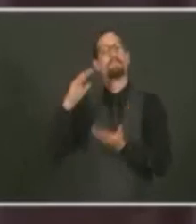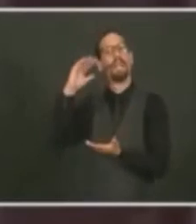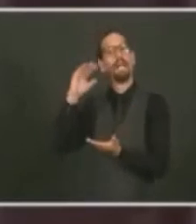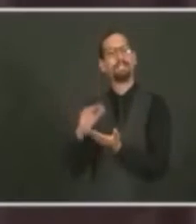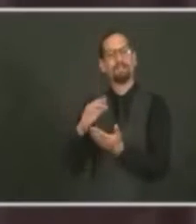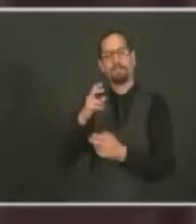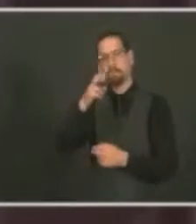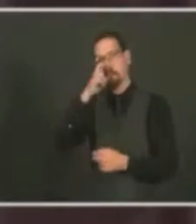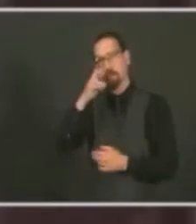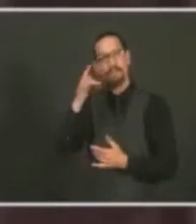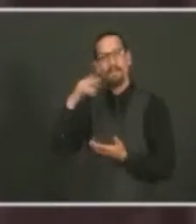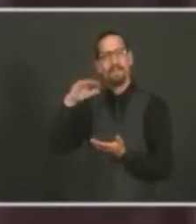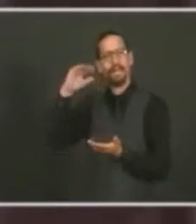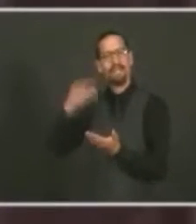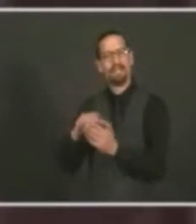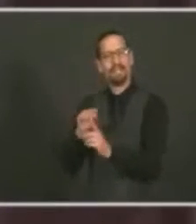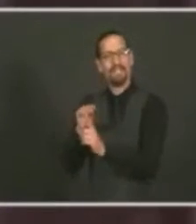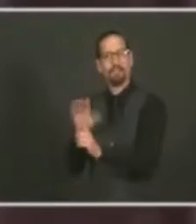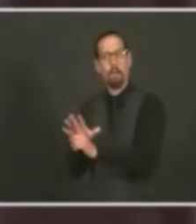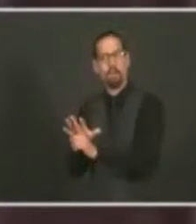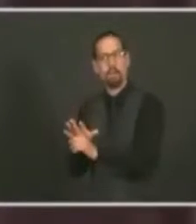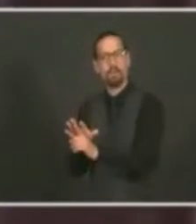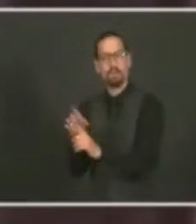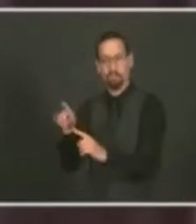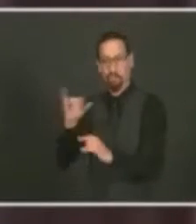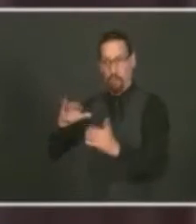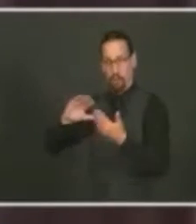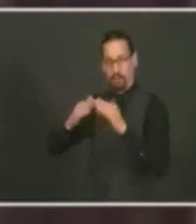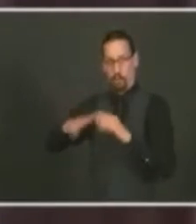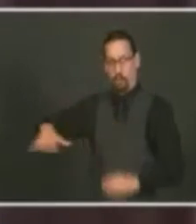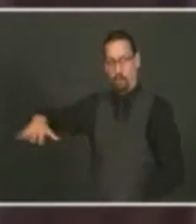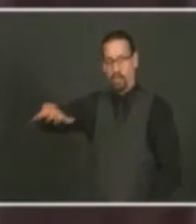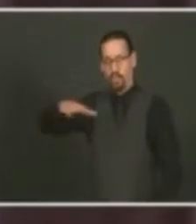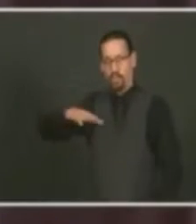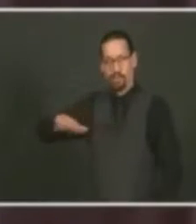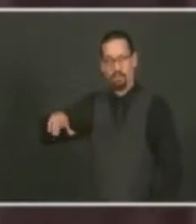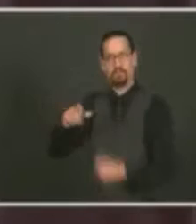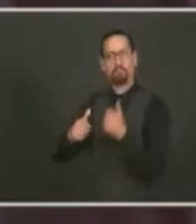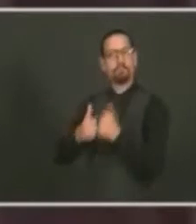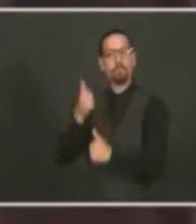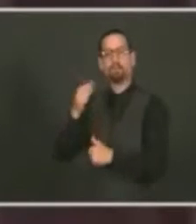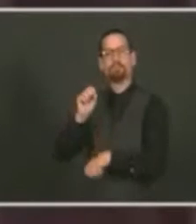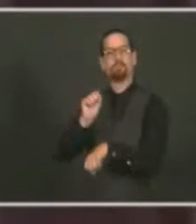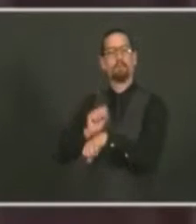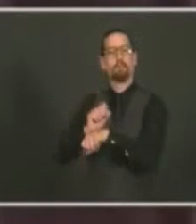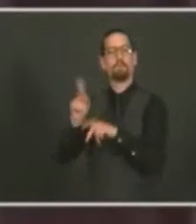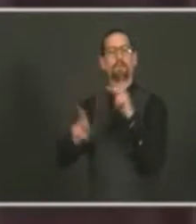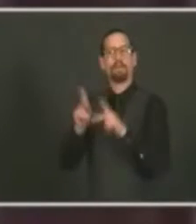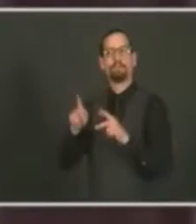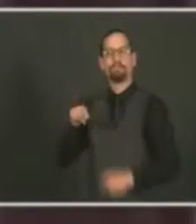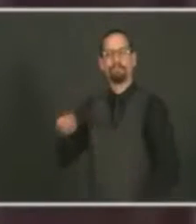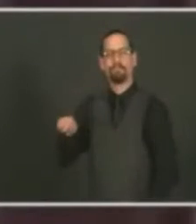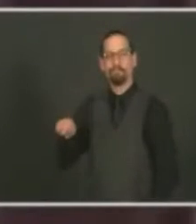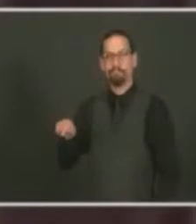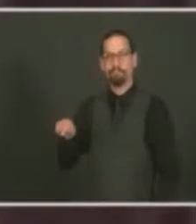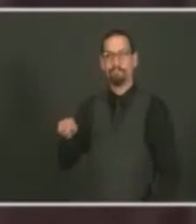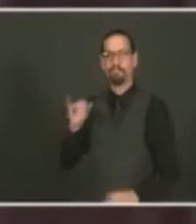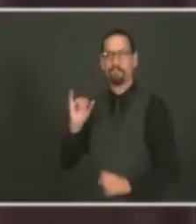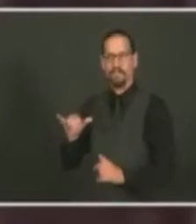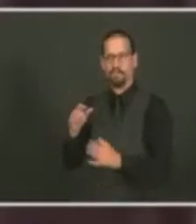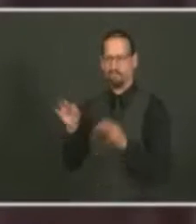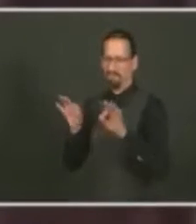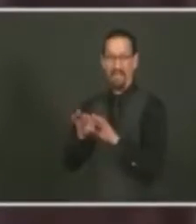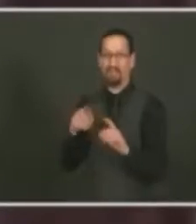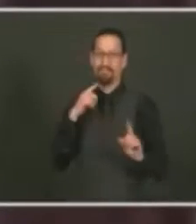more so because people who are from the community are working at the facility. So the importance of screening is just